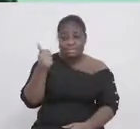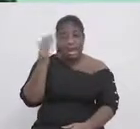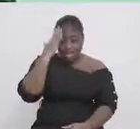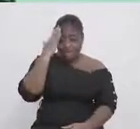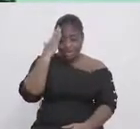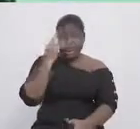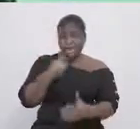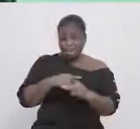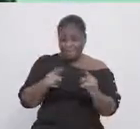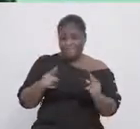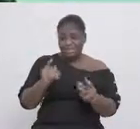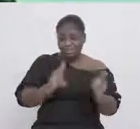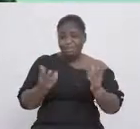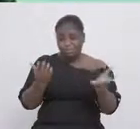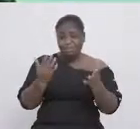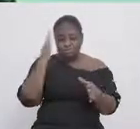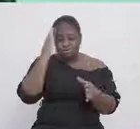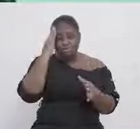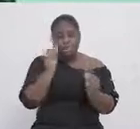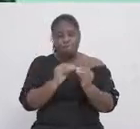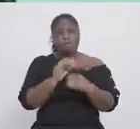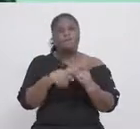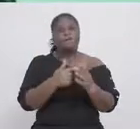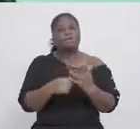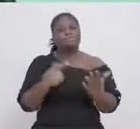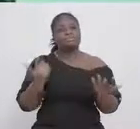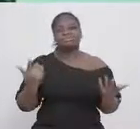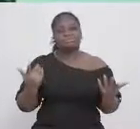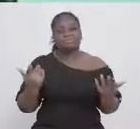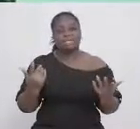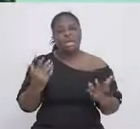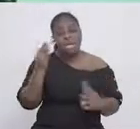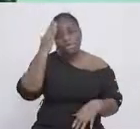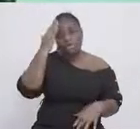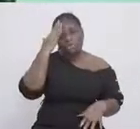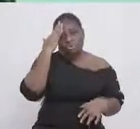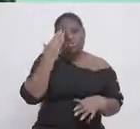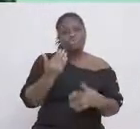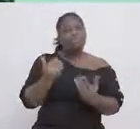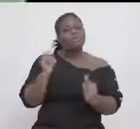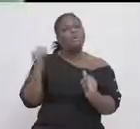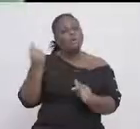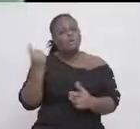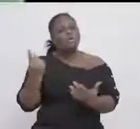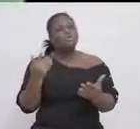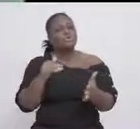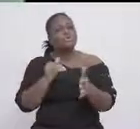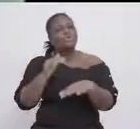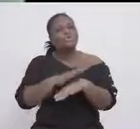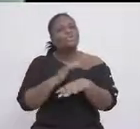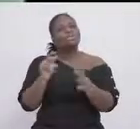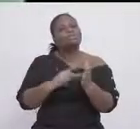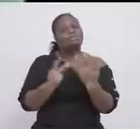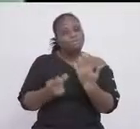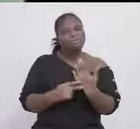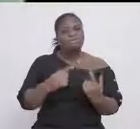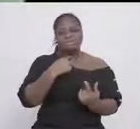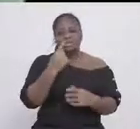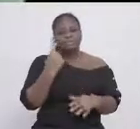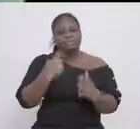our listeners would want to know a bit more about what you've been up to. I've known you've been at EdTech Space for a long time. Tell us a bit more about what you do.